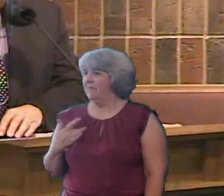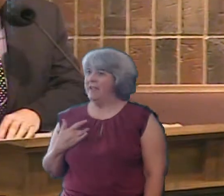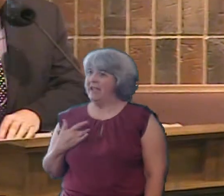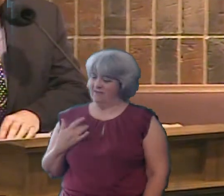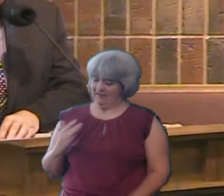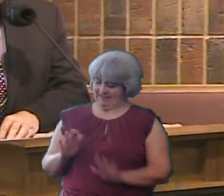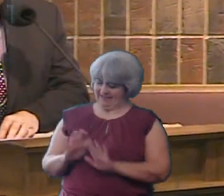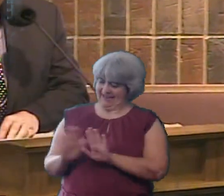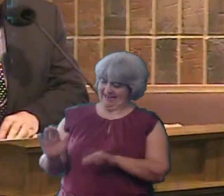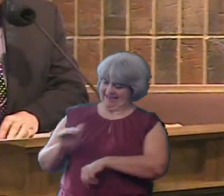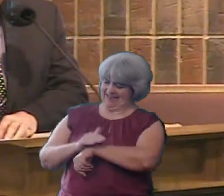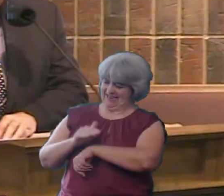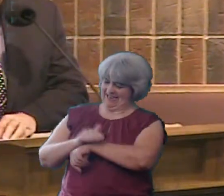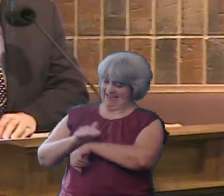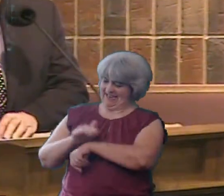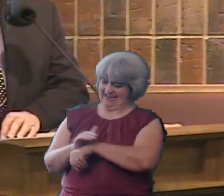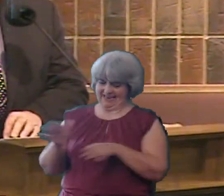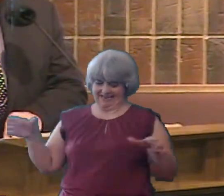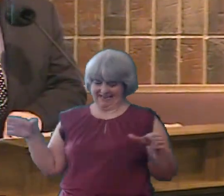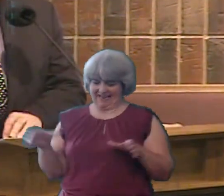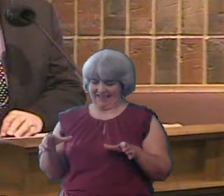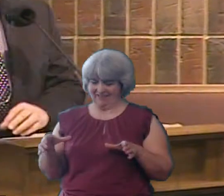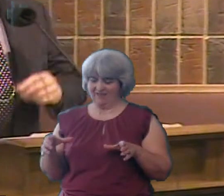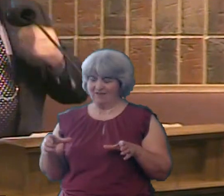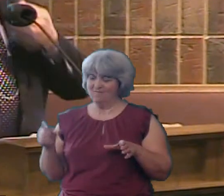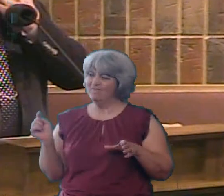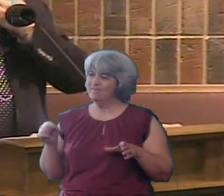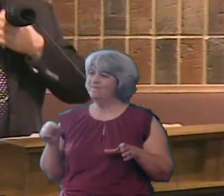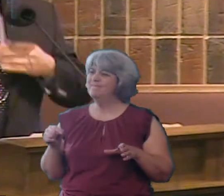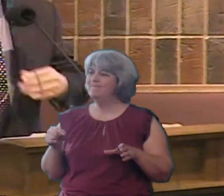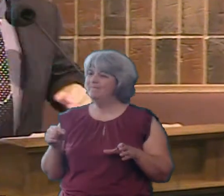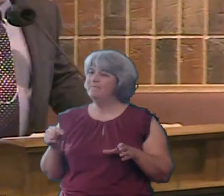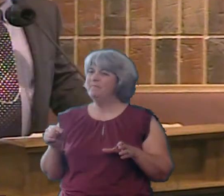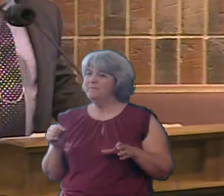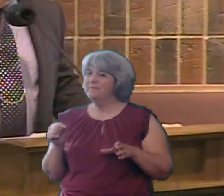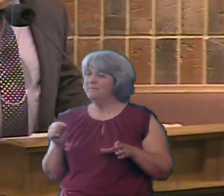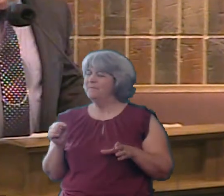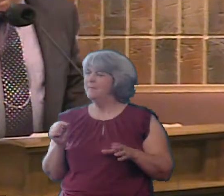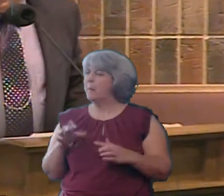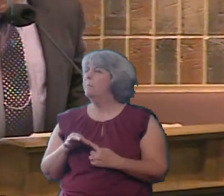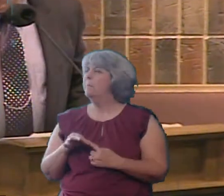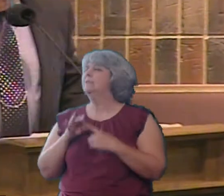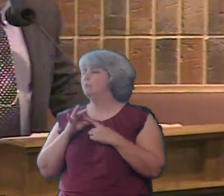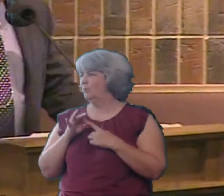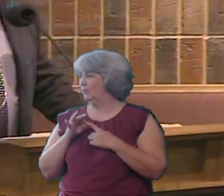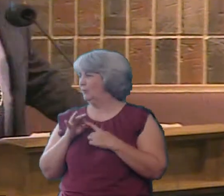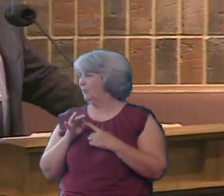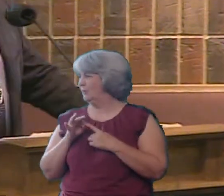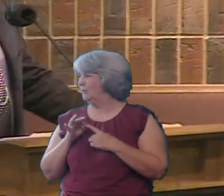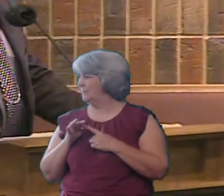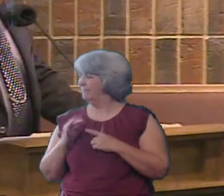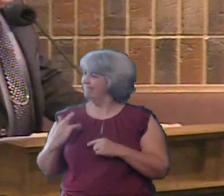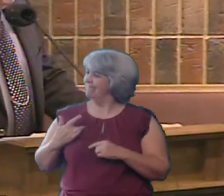Sunday evening has a special quality